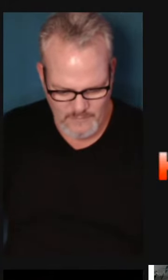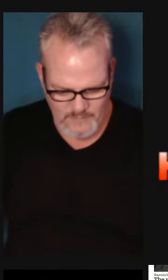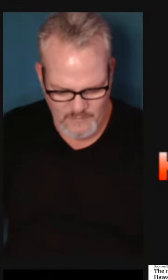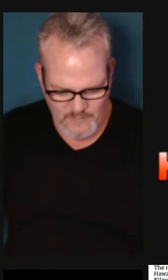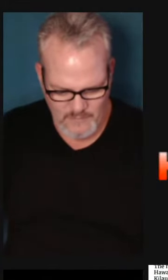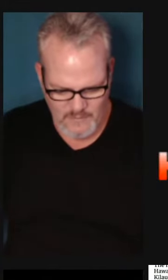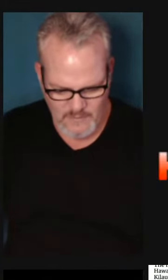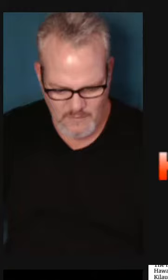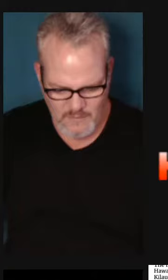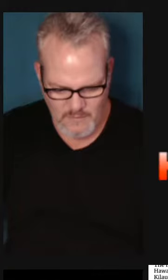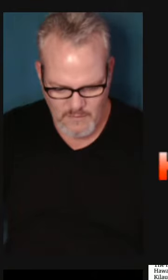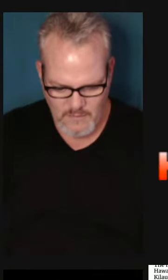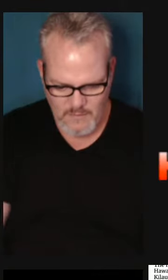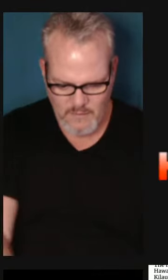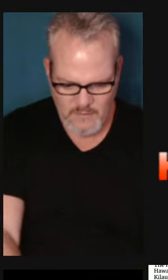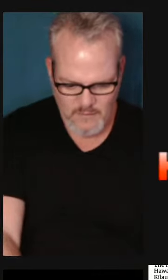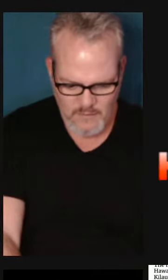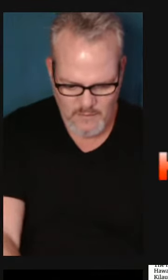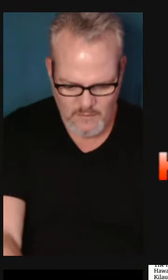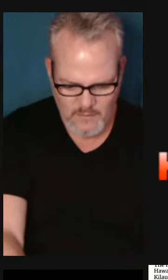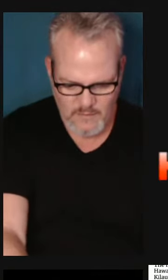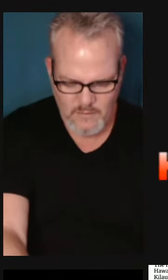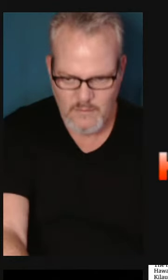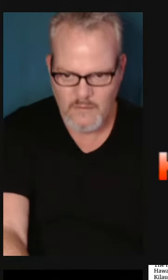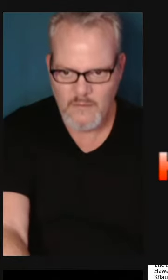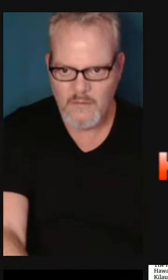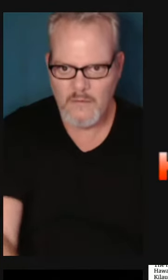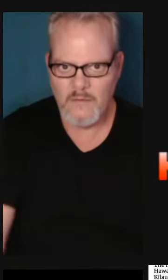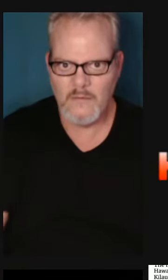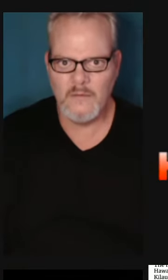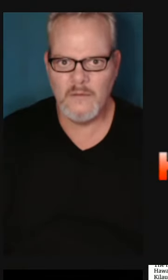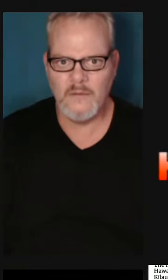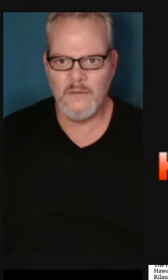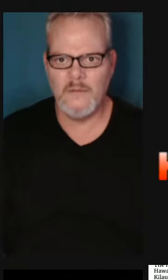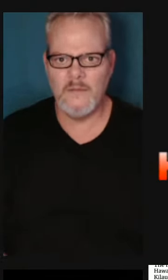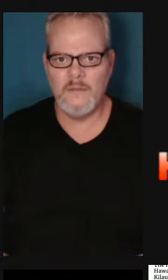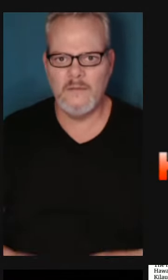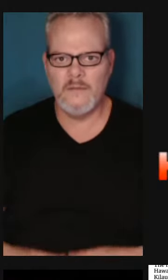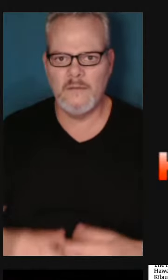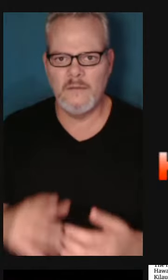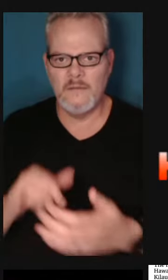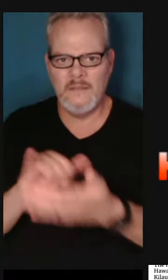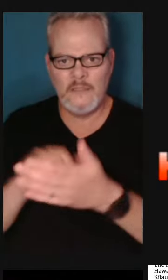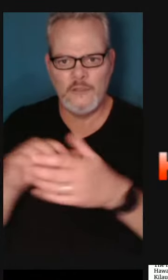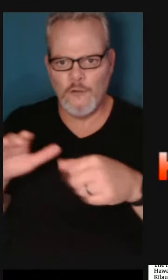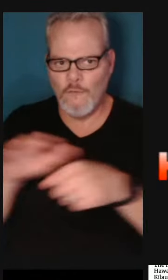It's interesting that I know here this was the only lava flow on a crater rim so far in this eruption.